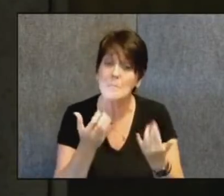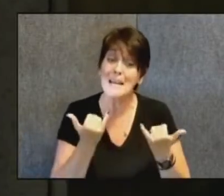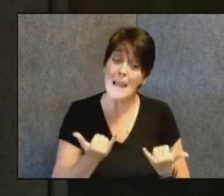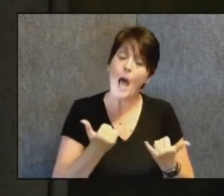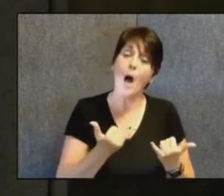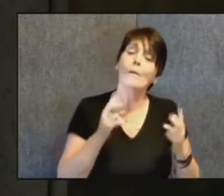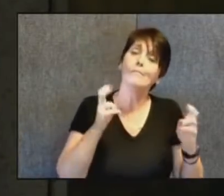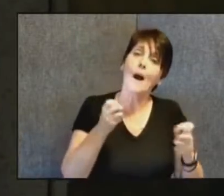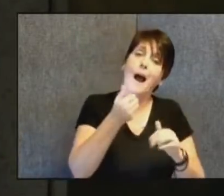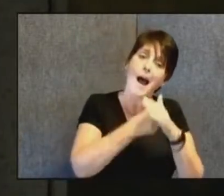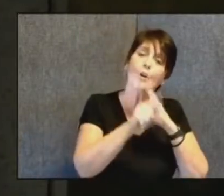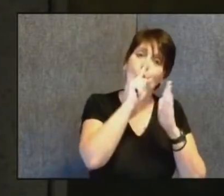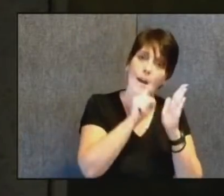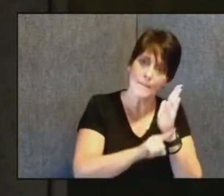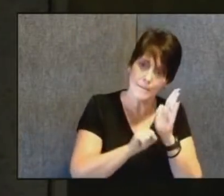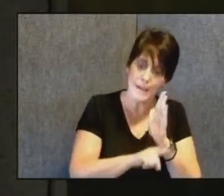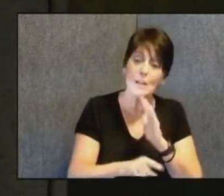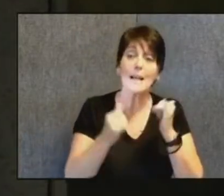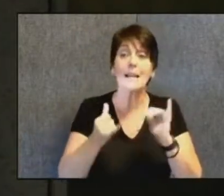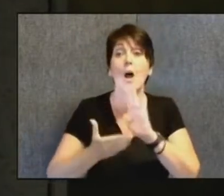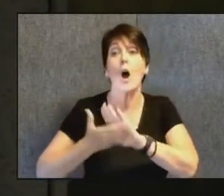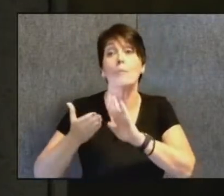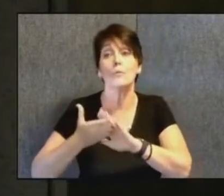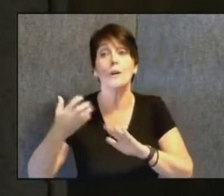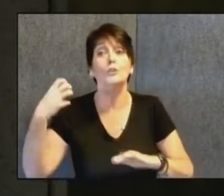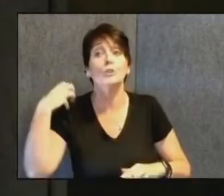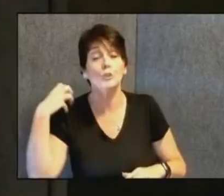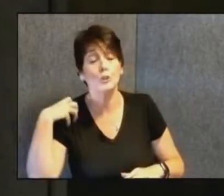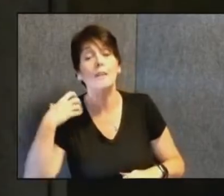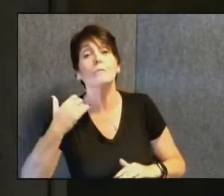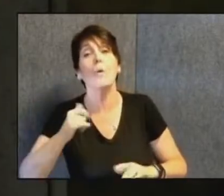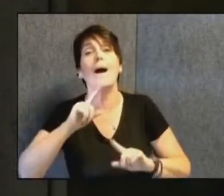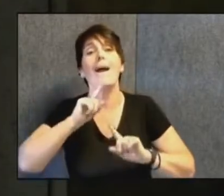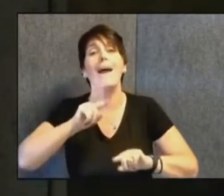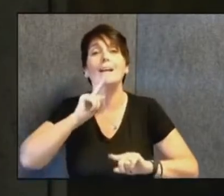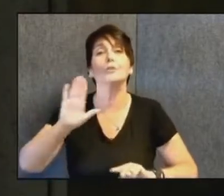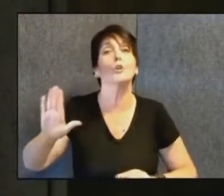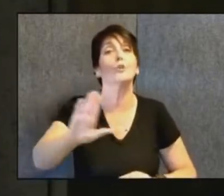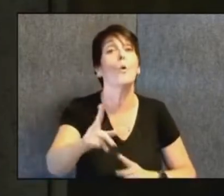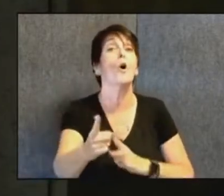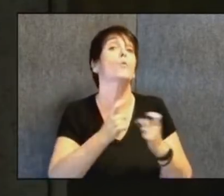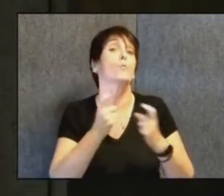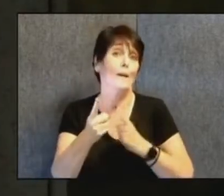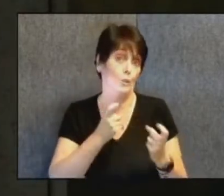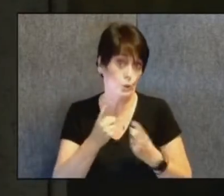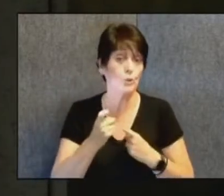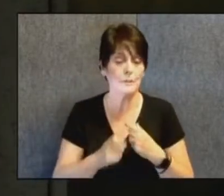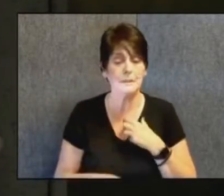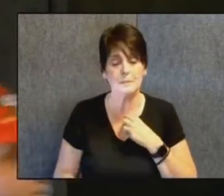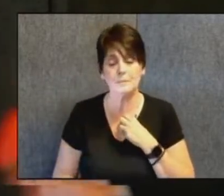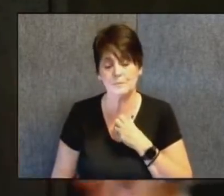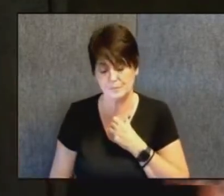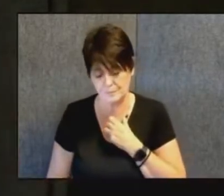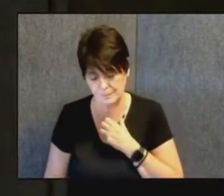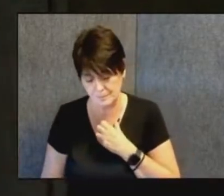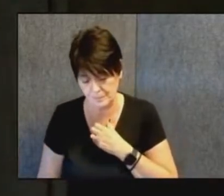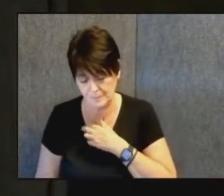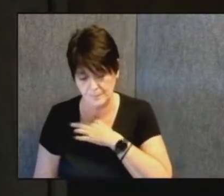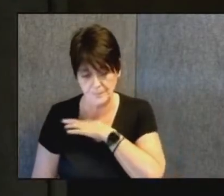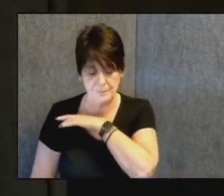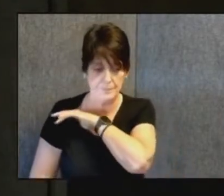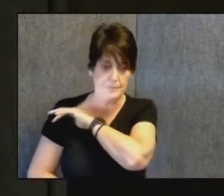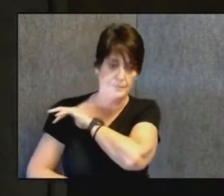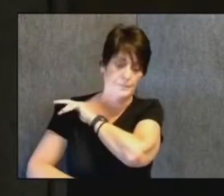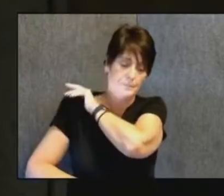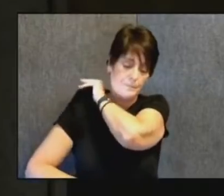time. So we're going to have our operations section chief come up right now and answer some of the questions we've been receiving from our online monitors.